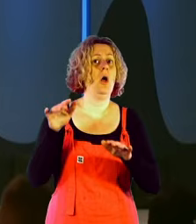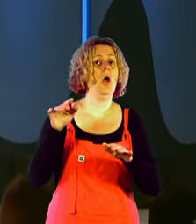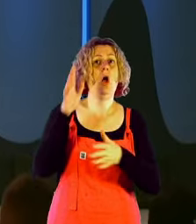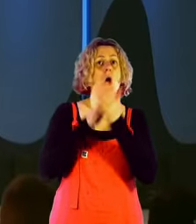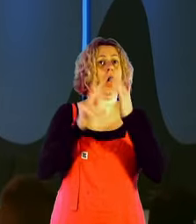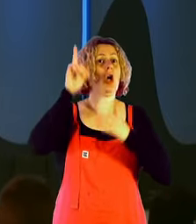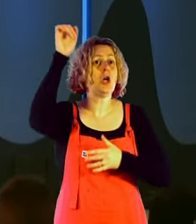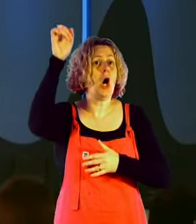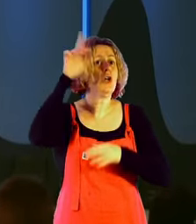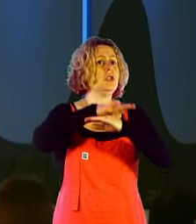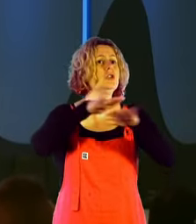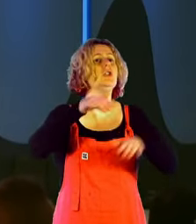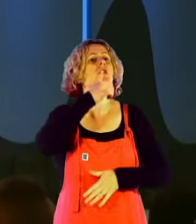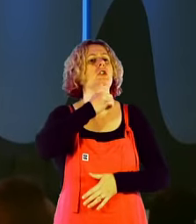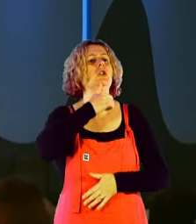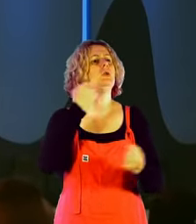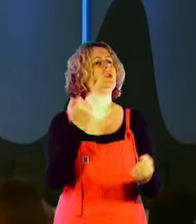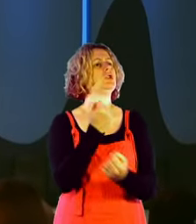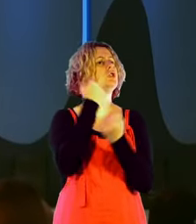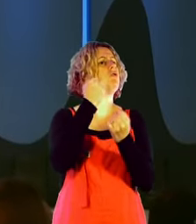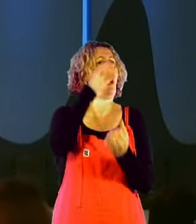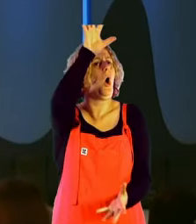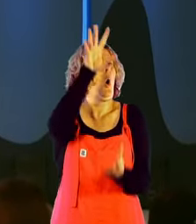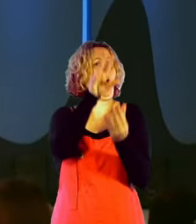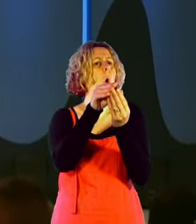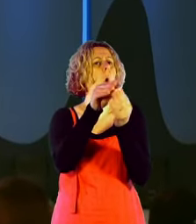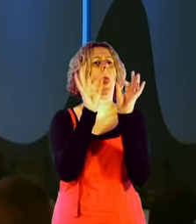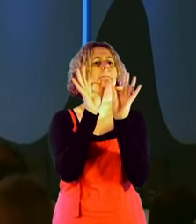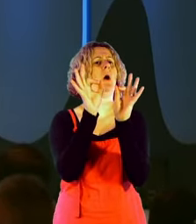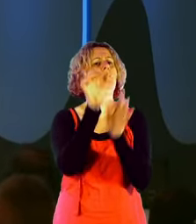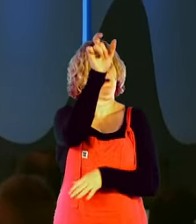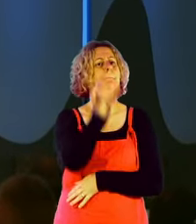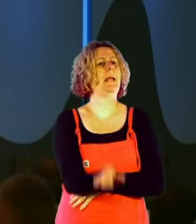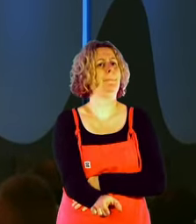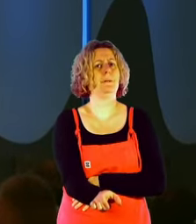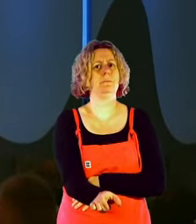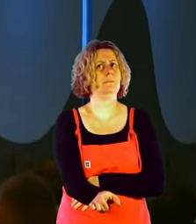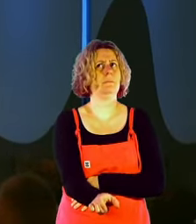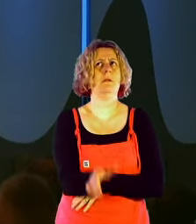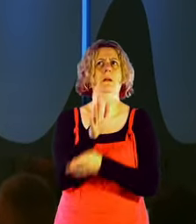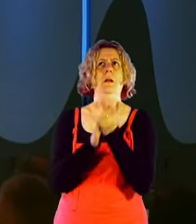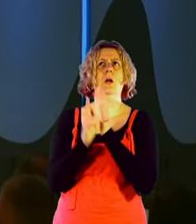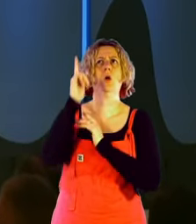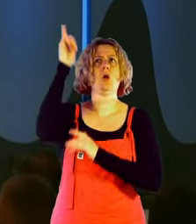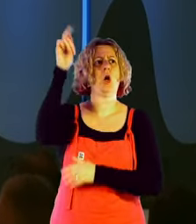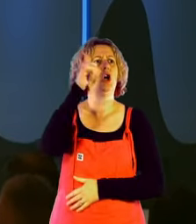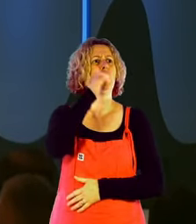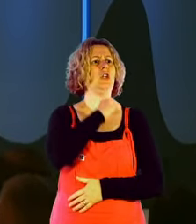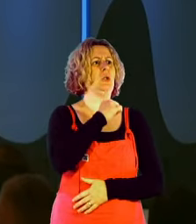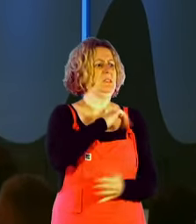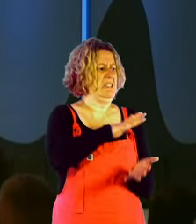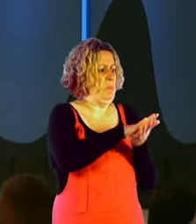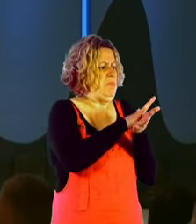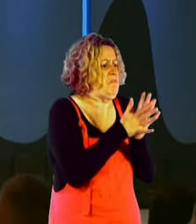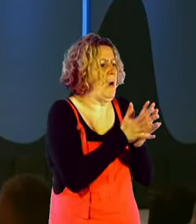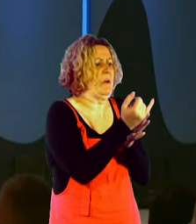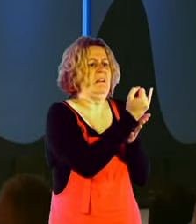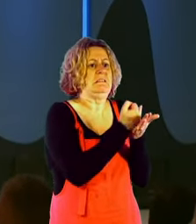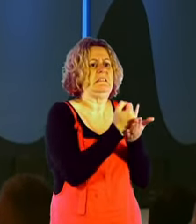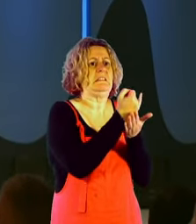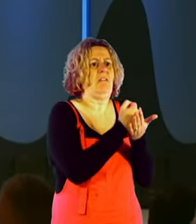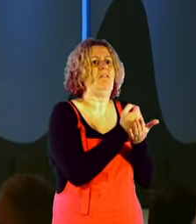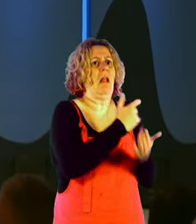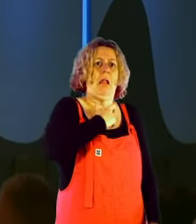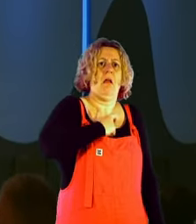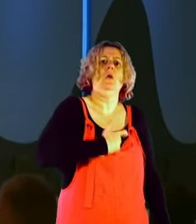people and whole people. No, he uses broken sinners. Isn't that amazing? How glorious is